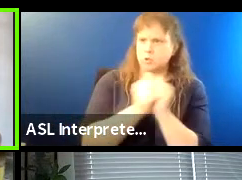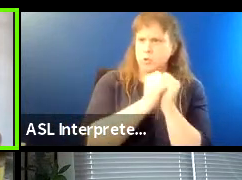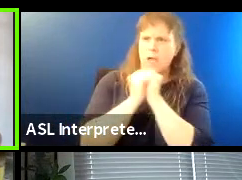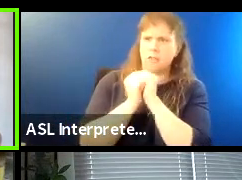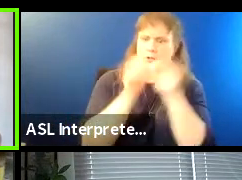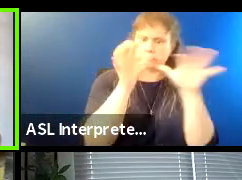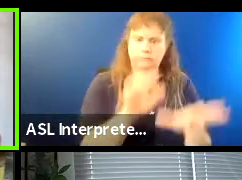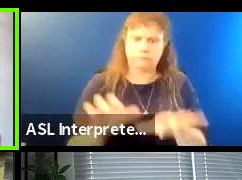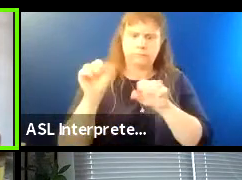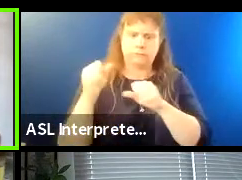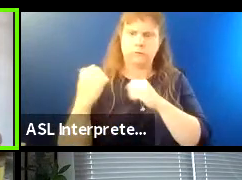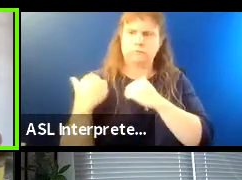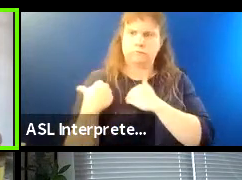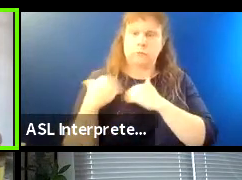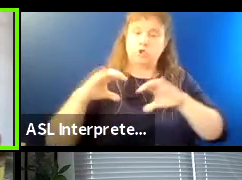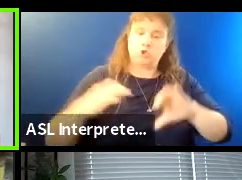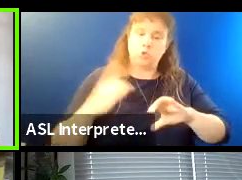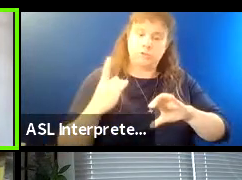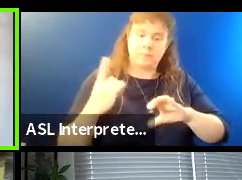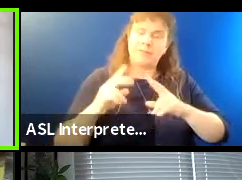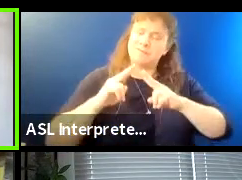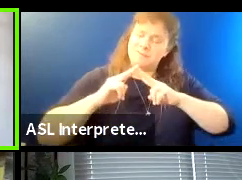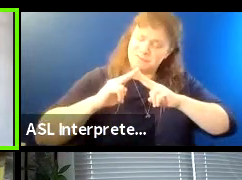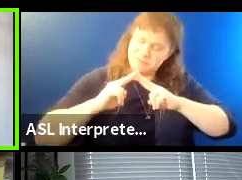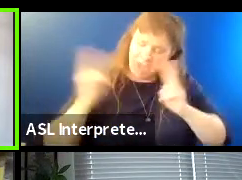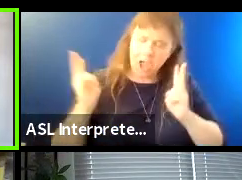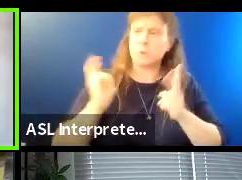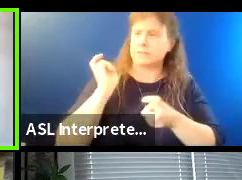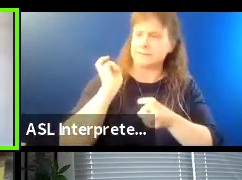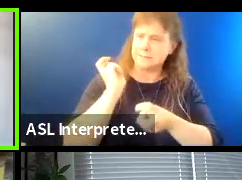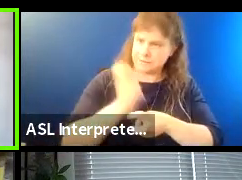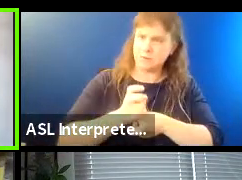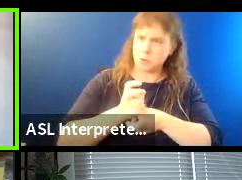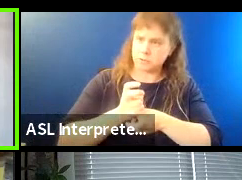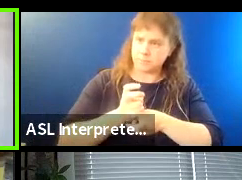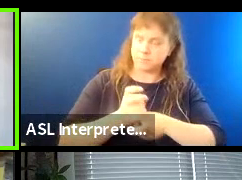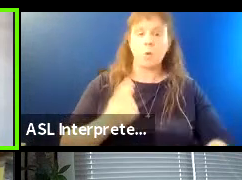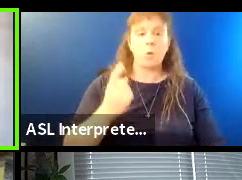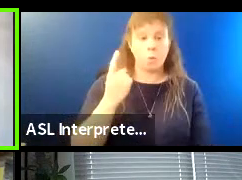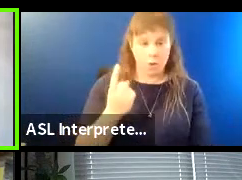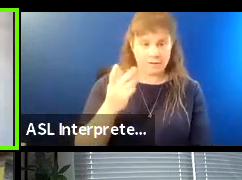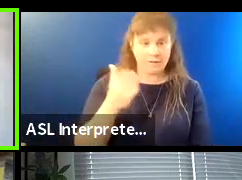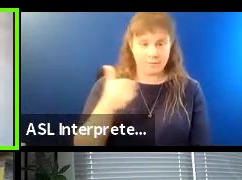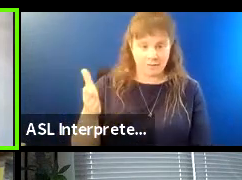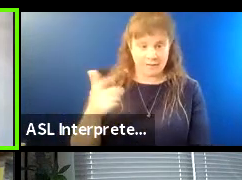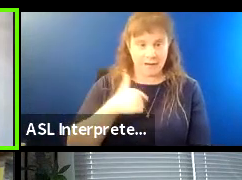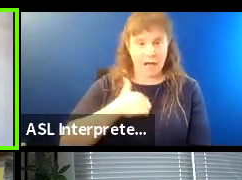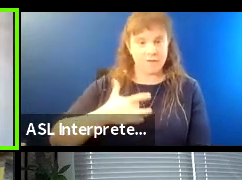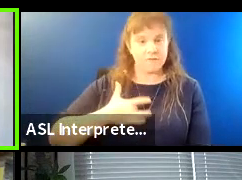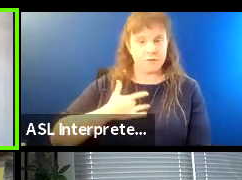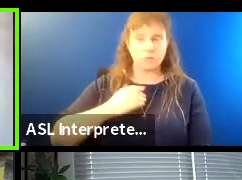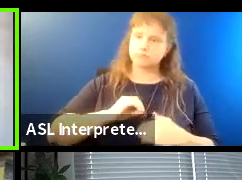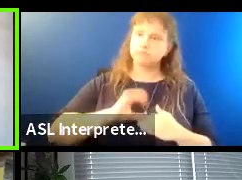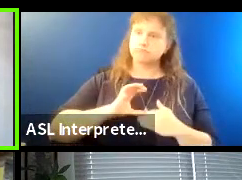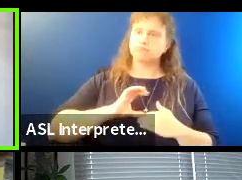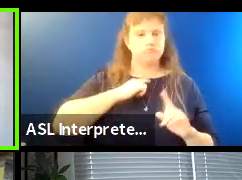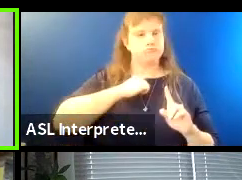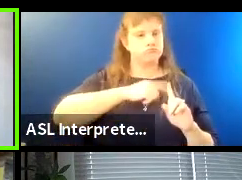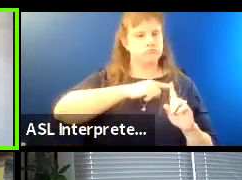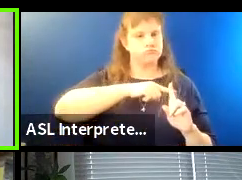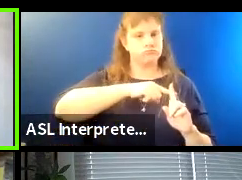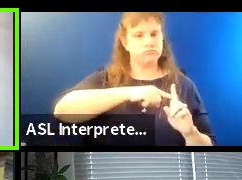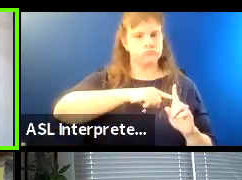incredibly difficult. And if there's one thing that I feel good about as